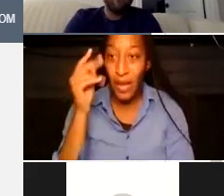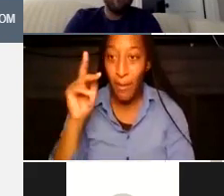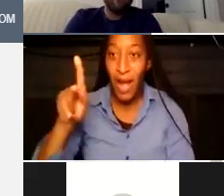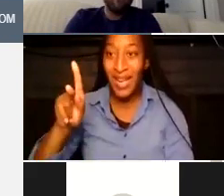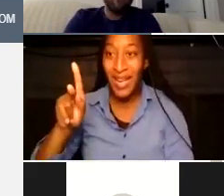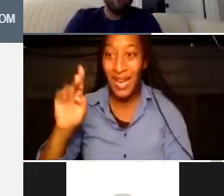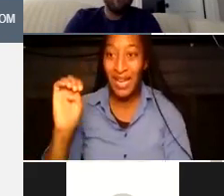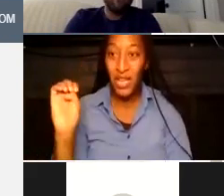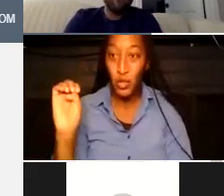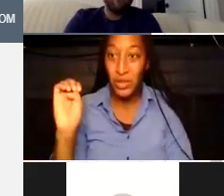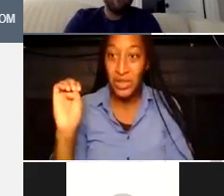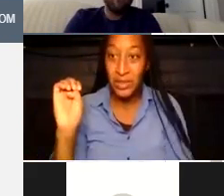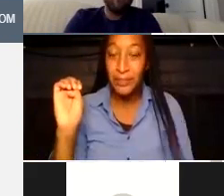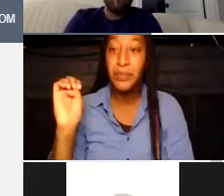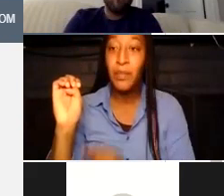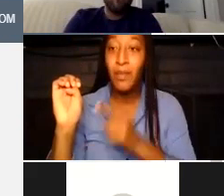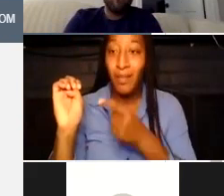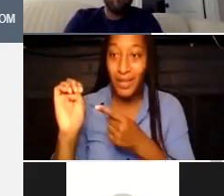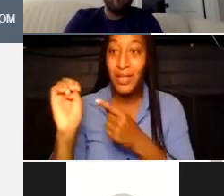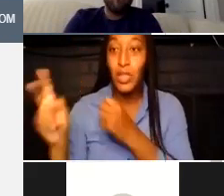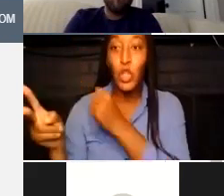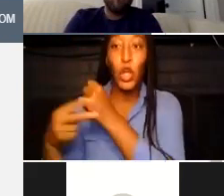the math is a little bit